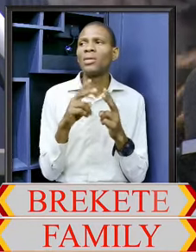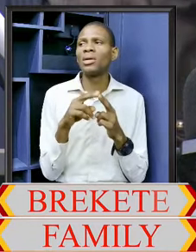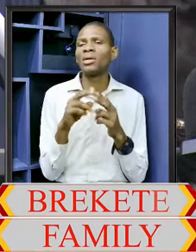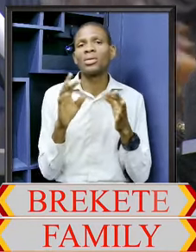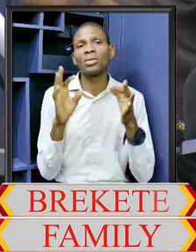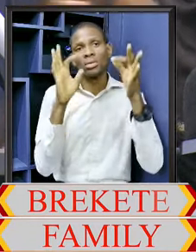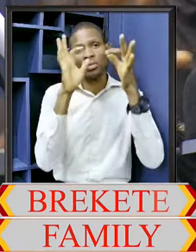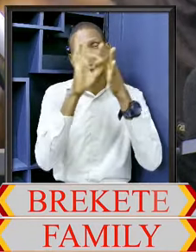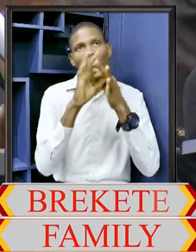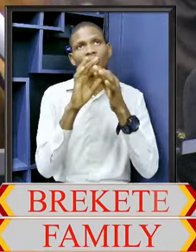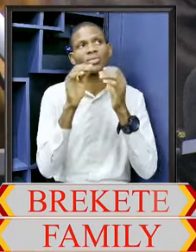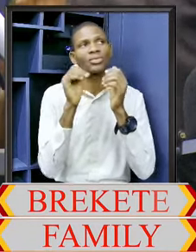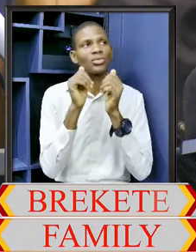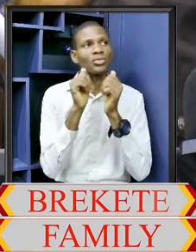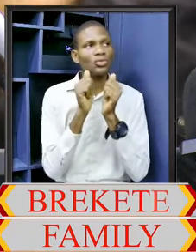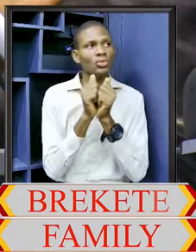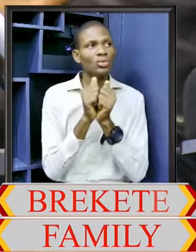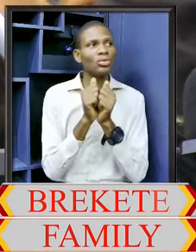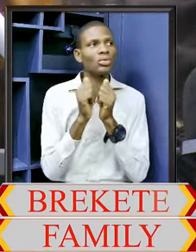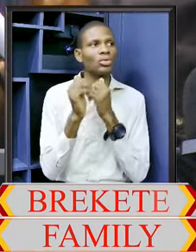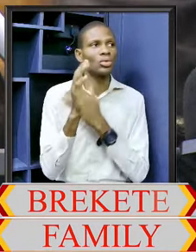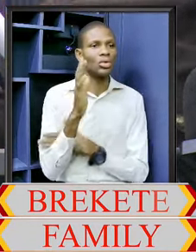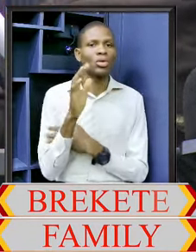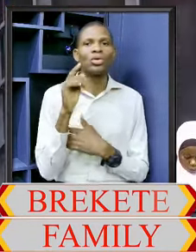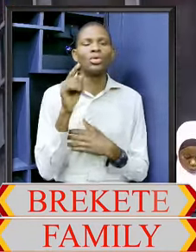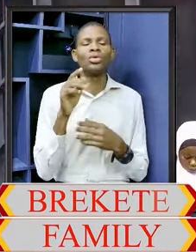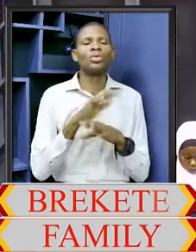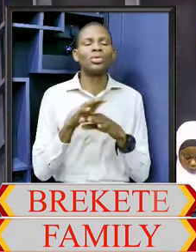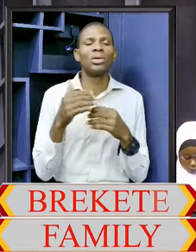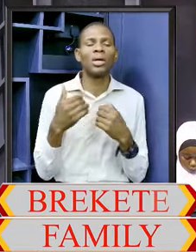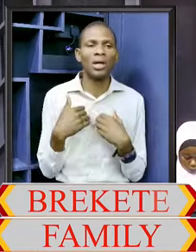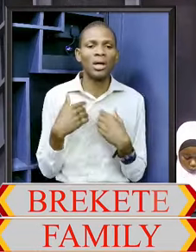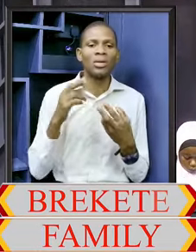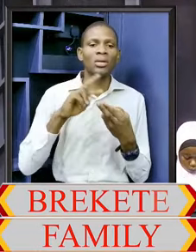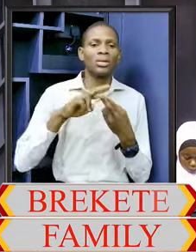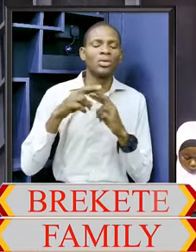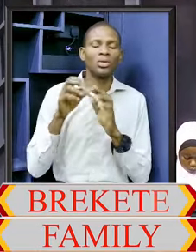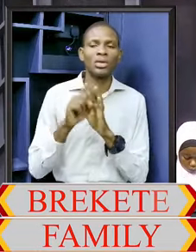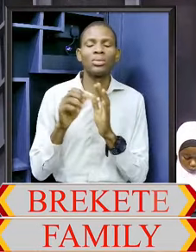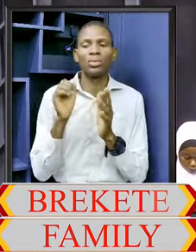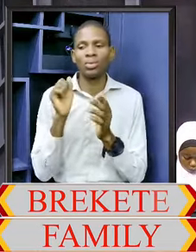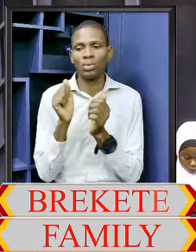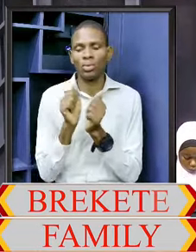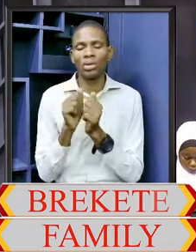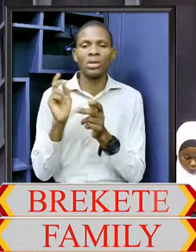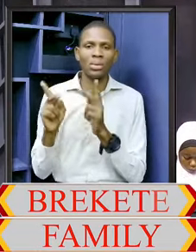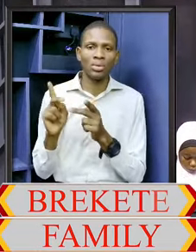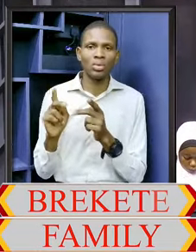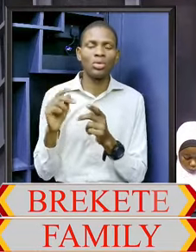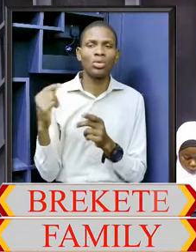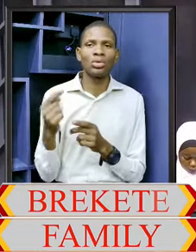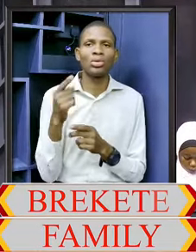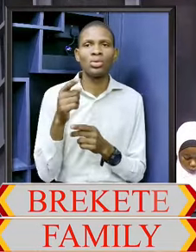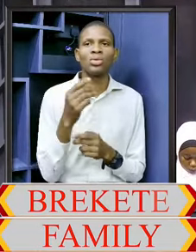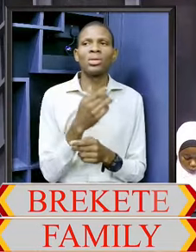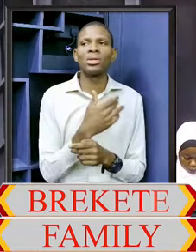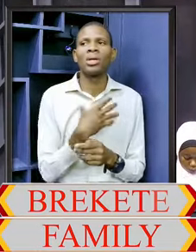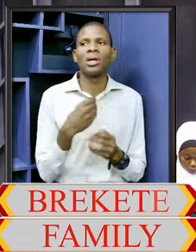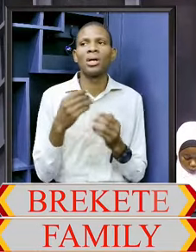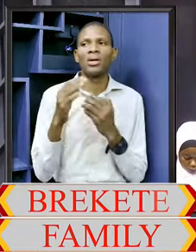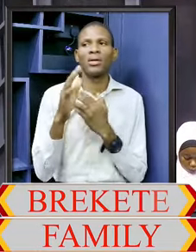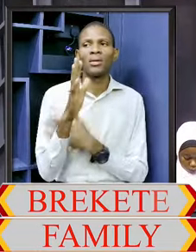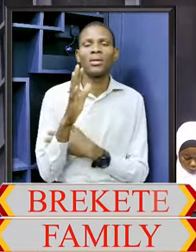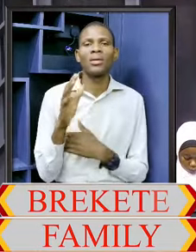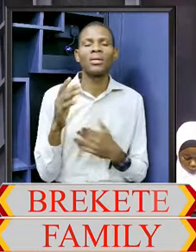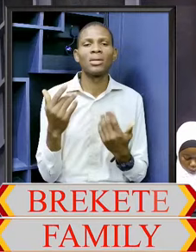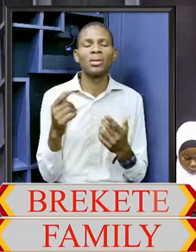You don't get that relationship God, with people, but you get relationship with God. Only God. Now, only the, you and God. Only you and you God. God. When the time reach, God will